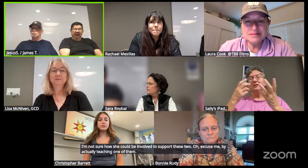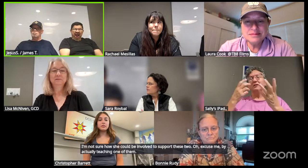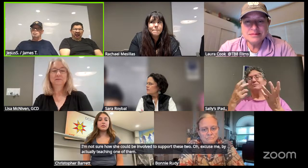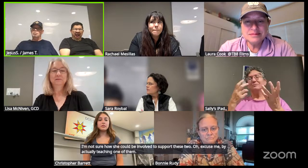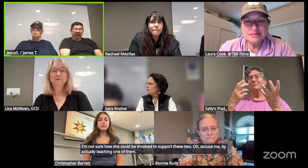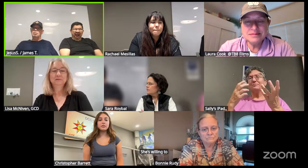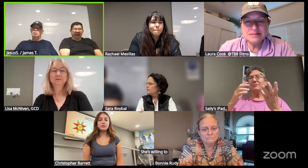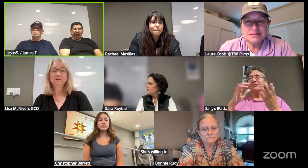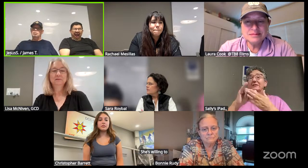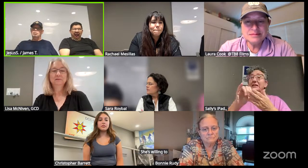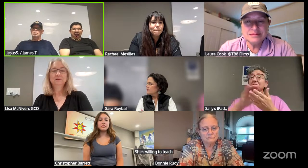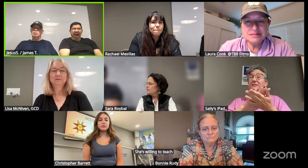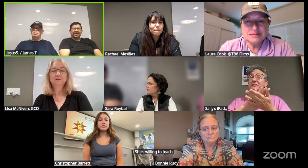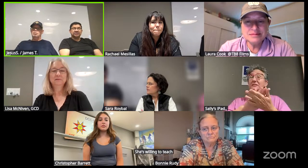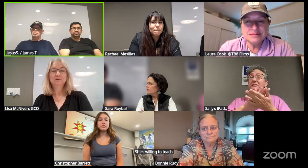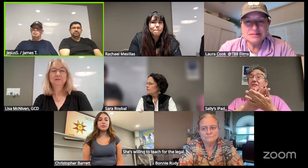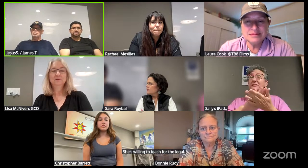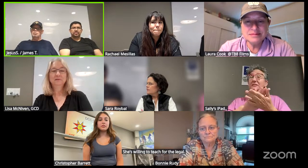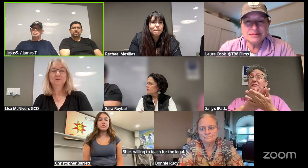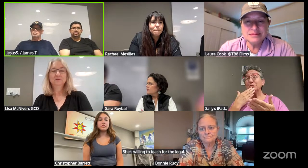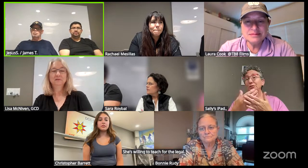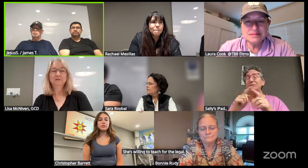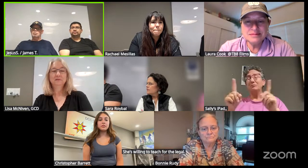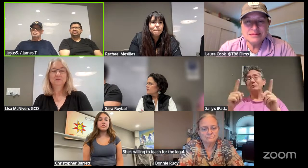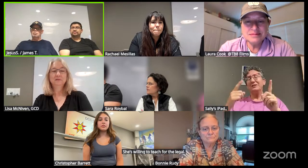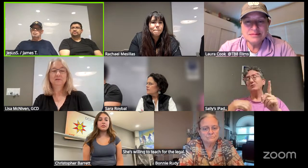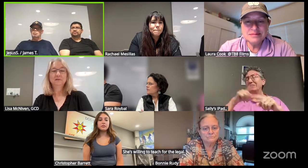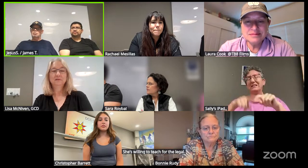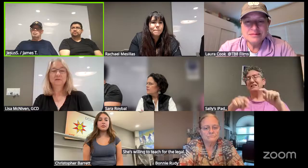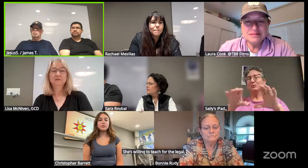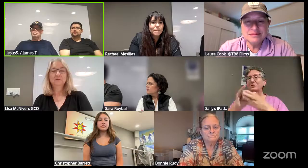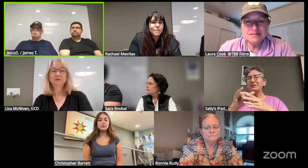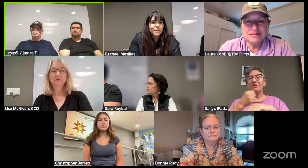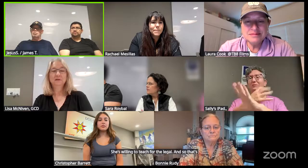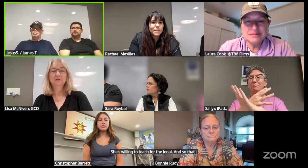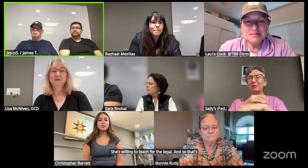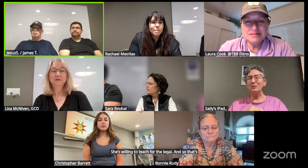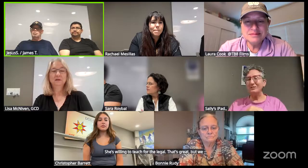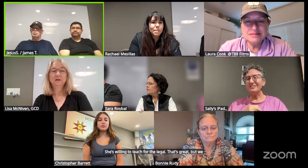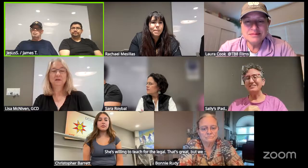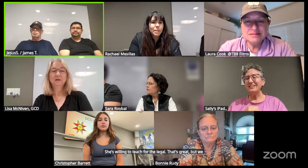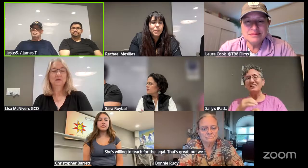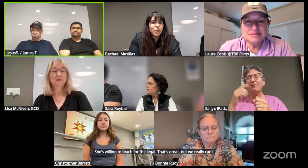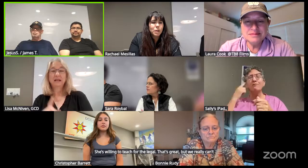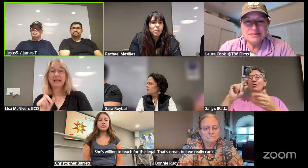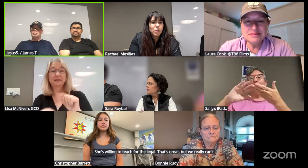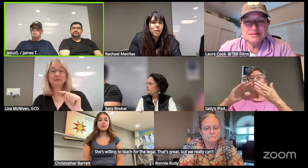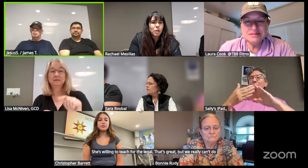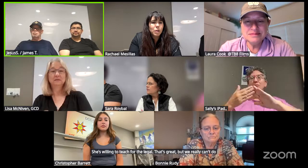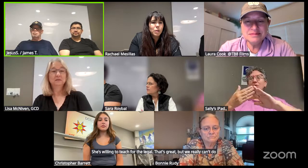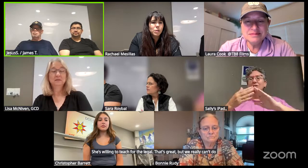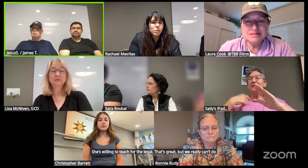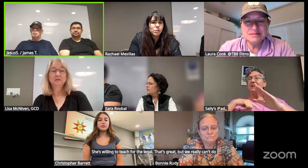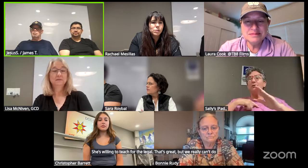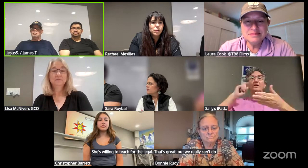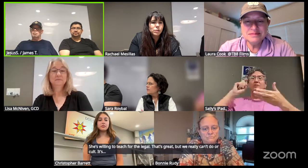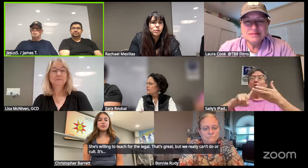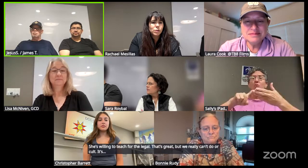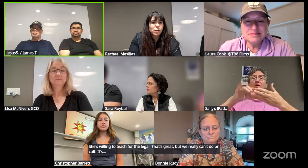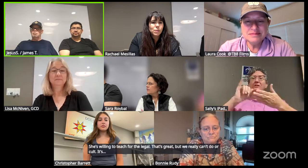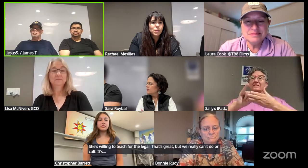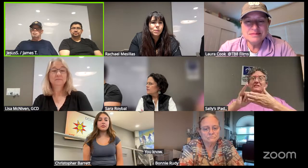teach, but it would be remote. He says that's great, but we really can't do remote. It's, you know,